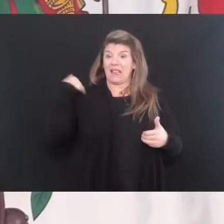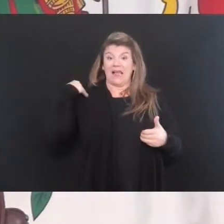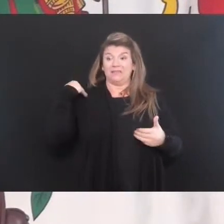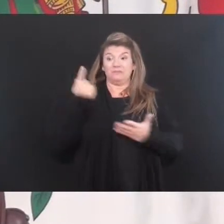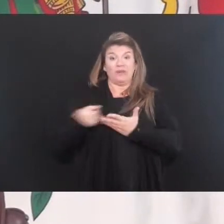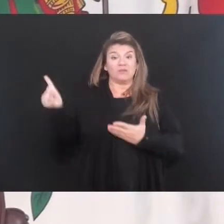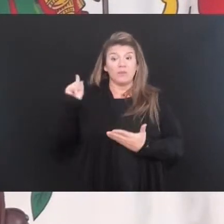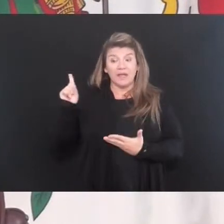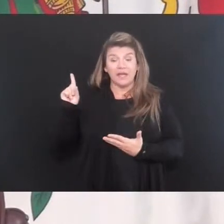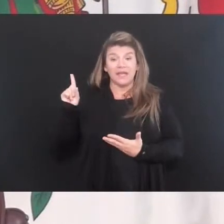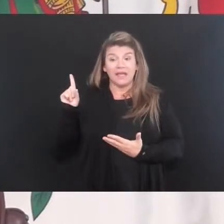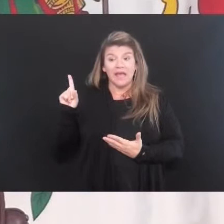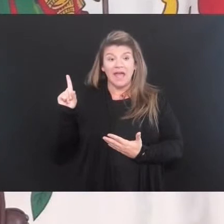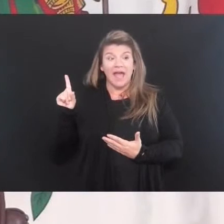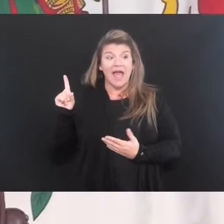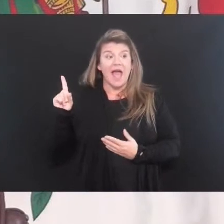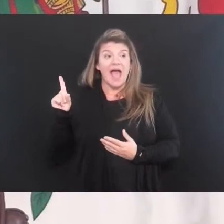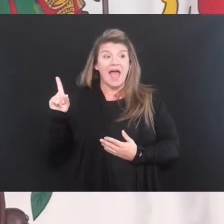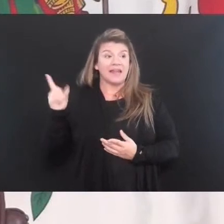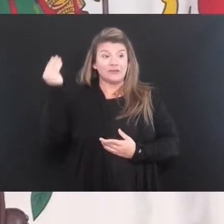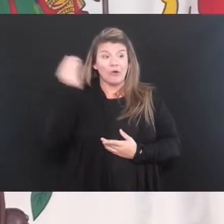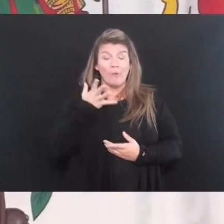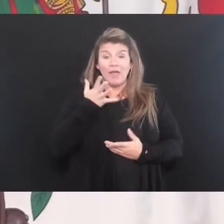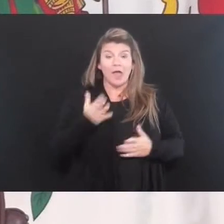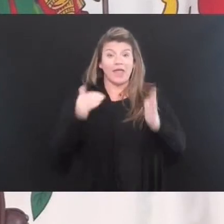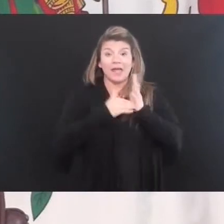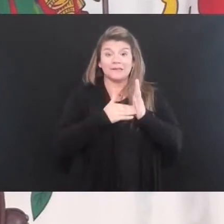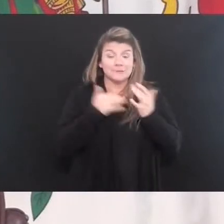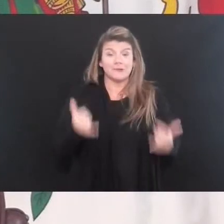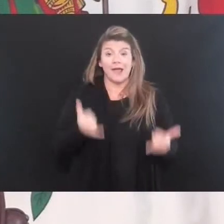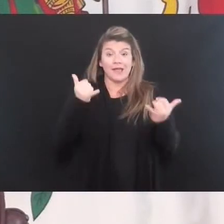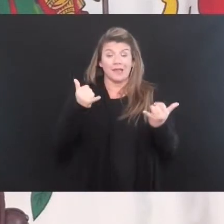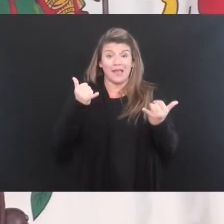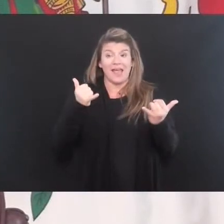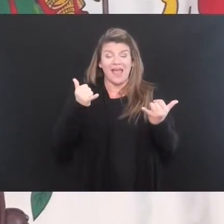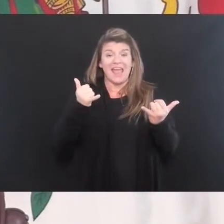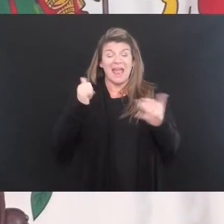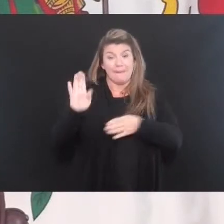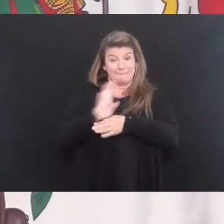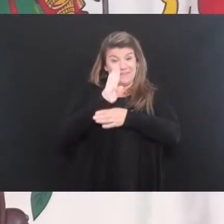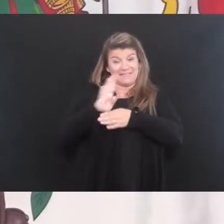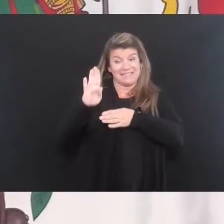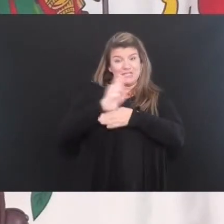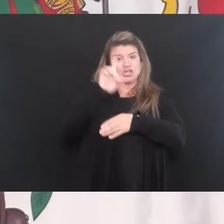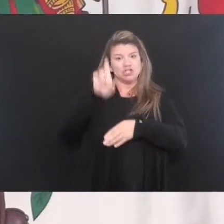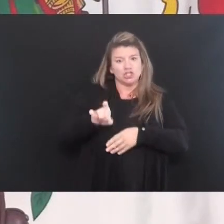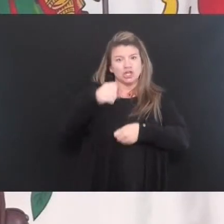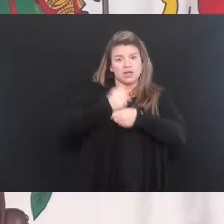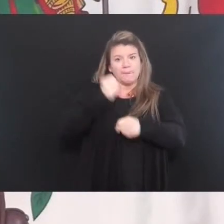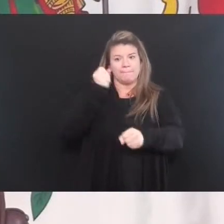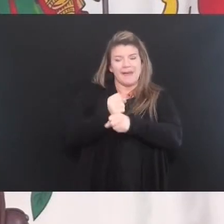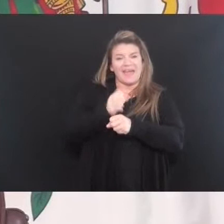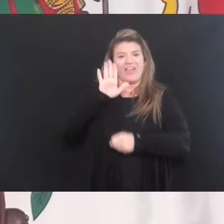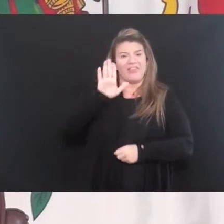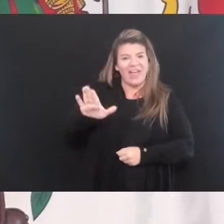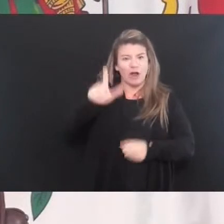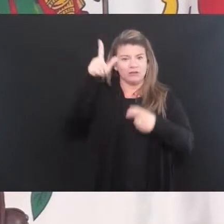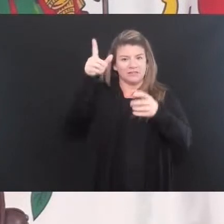and I was just reminded about this, but businesses should make their